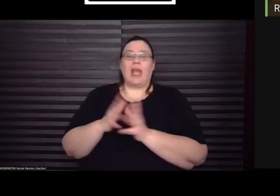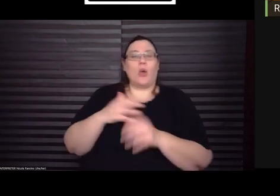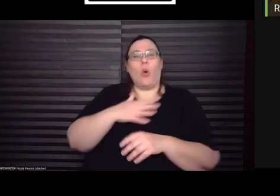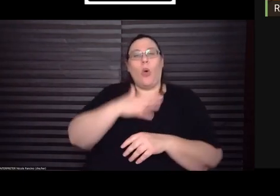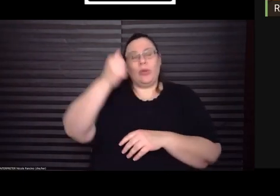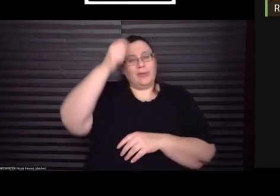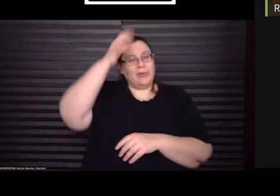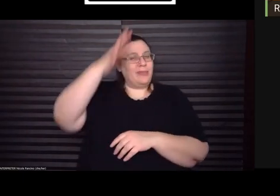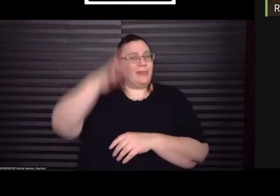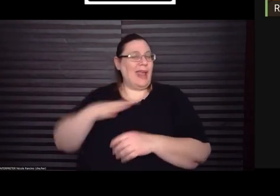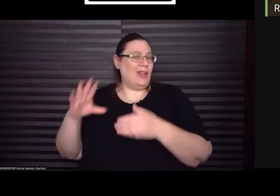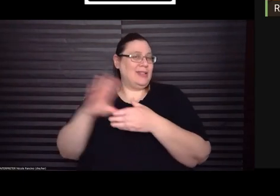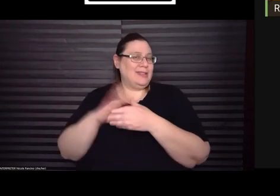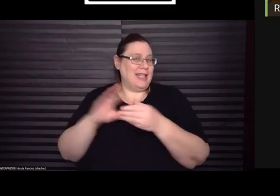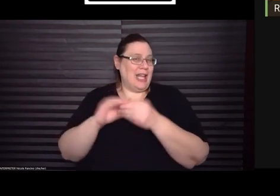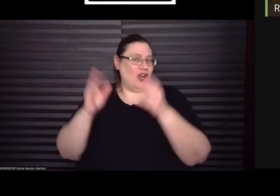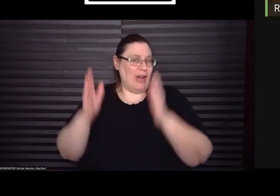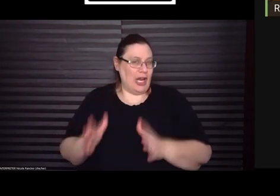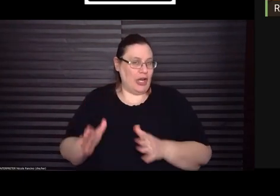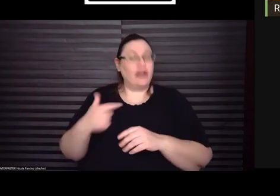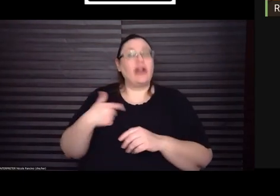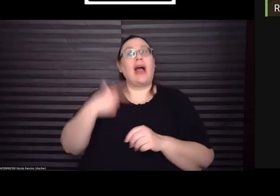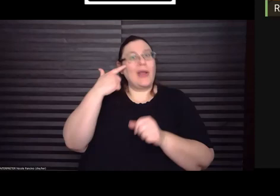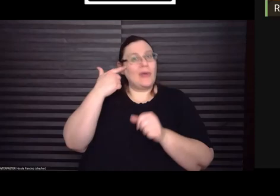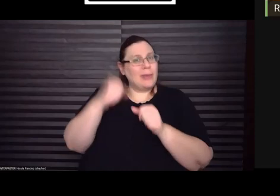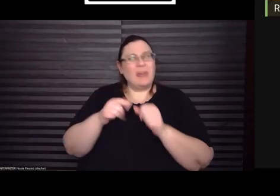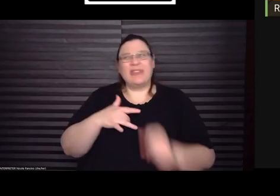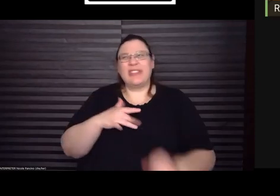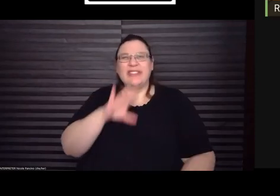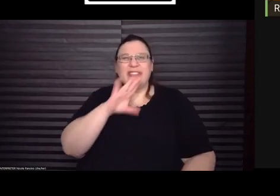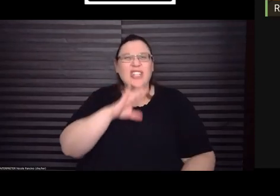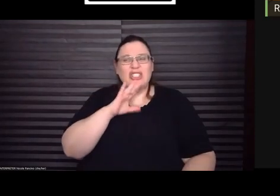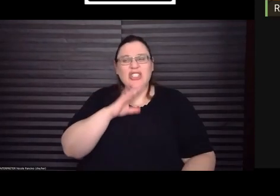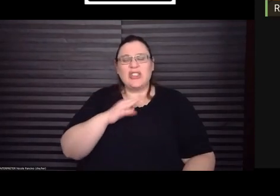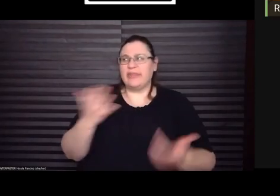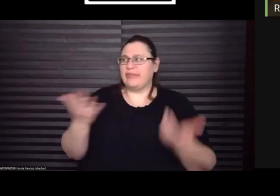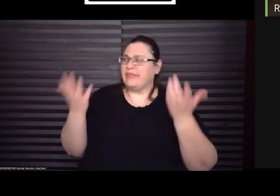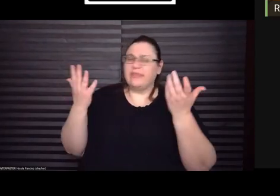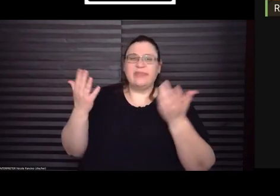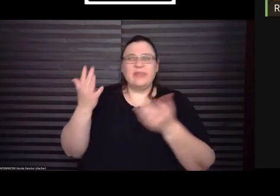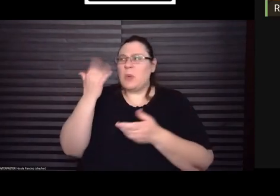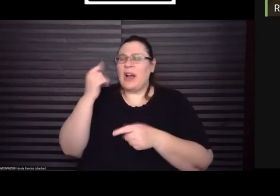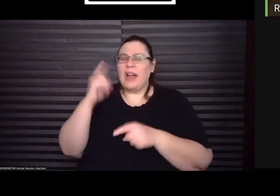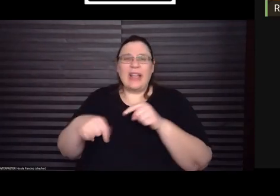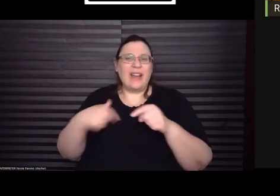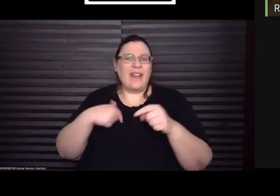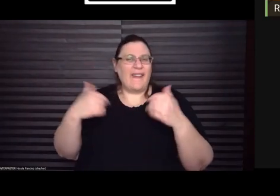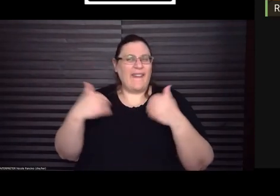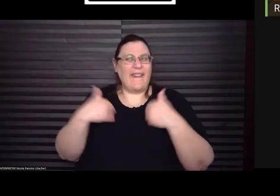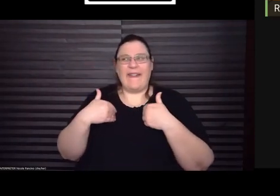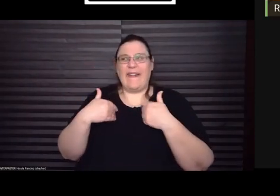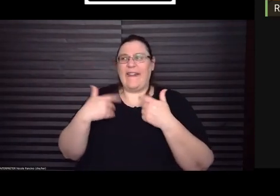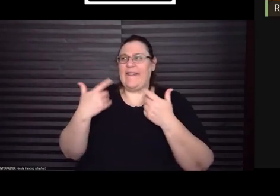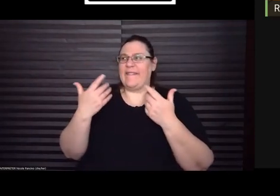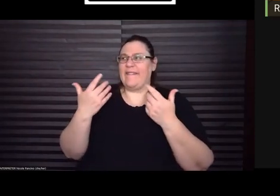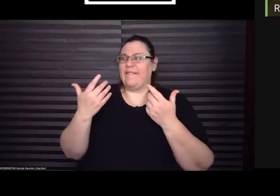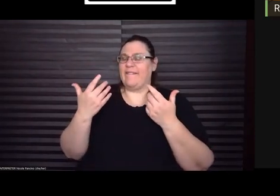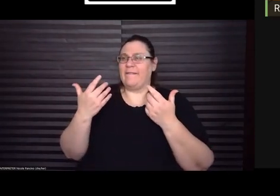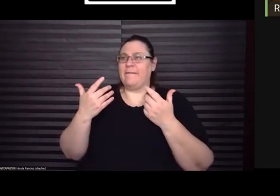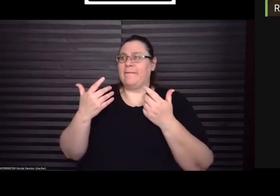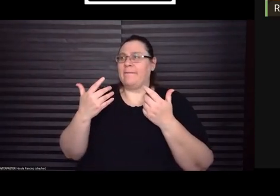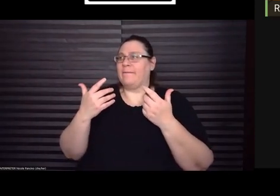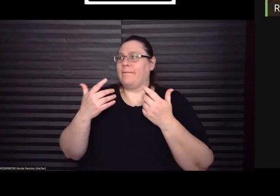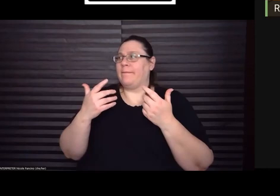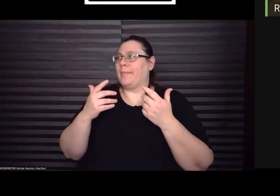older male narrator. And I remember being frustrated because I thought, why can't I have this kind of